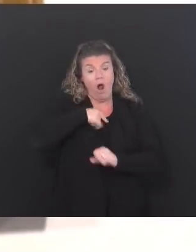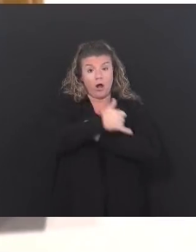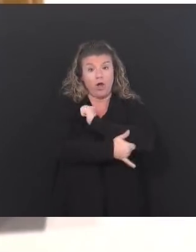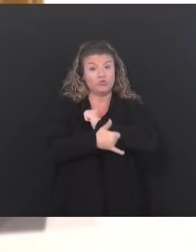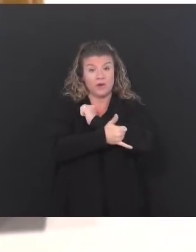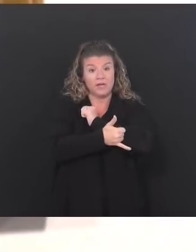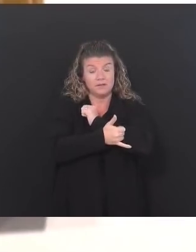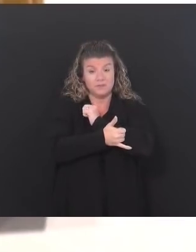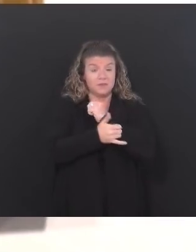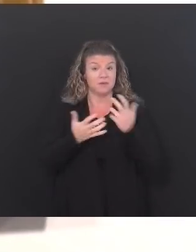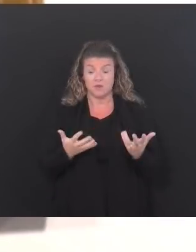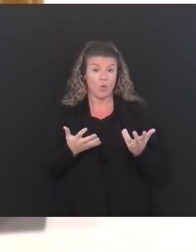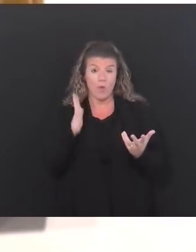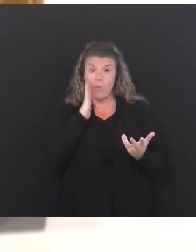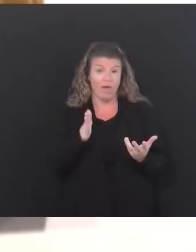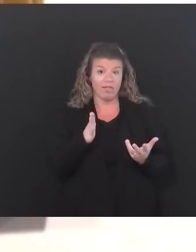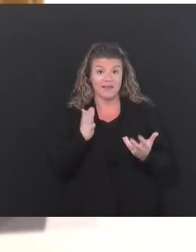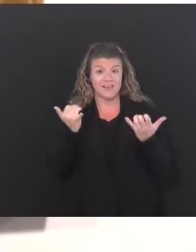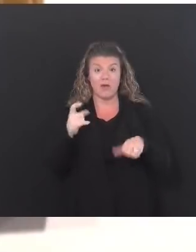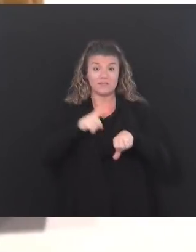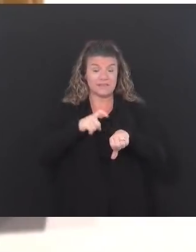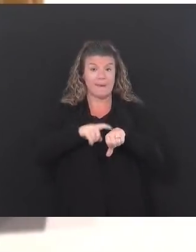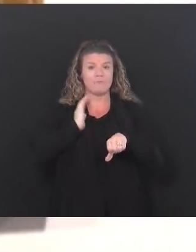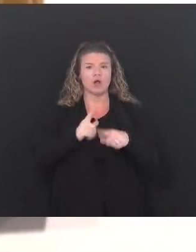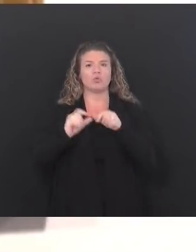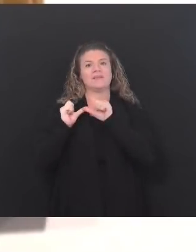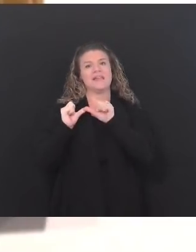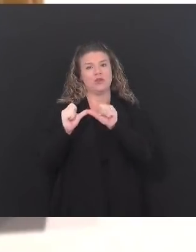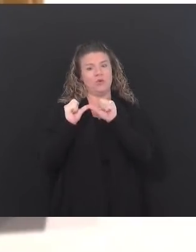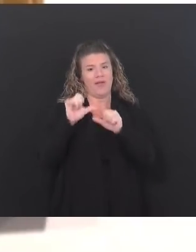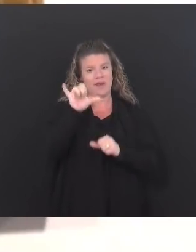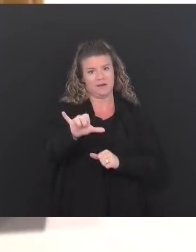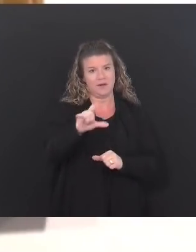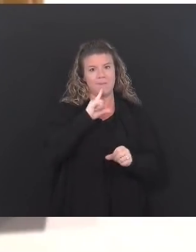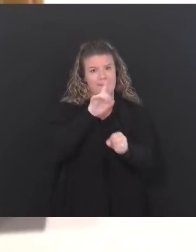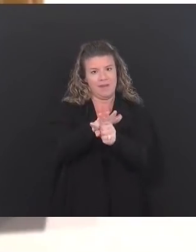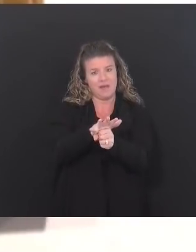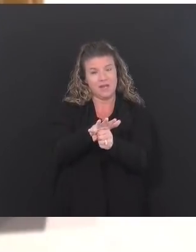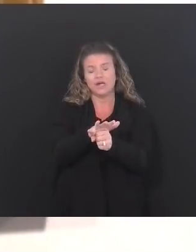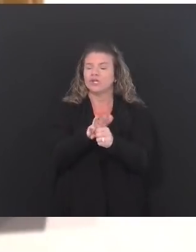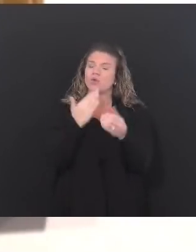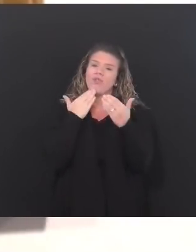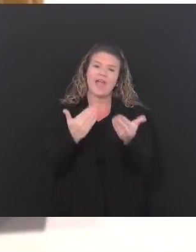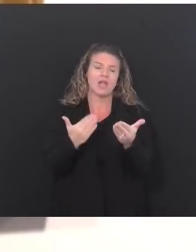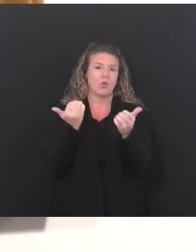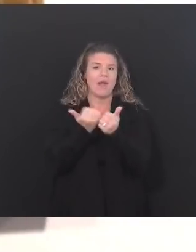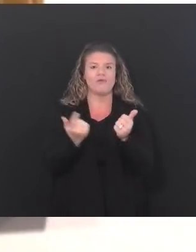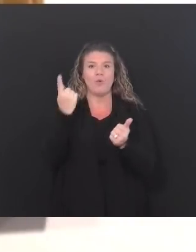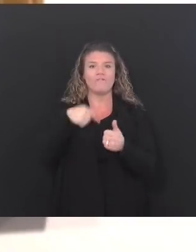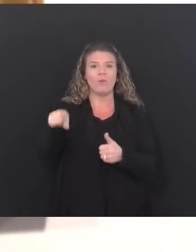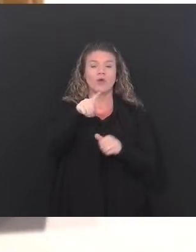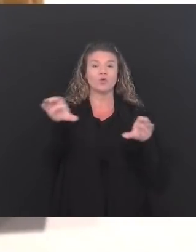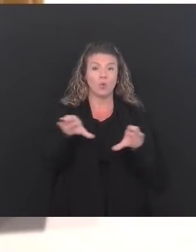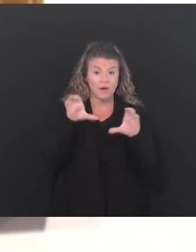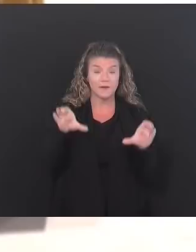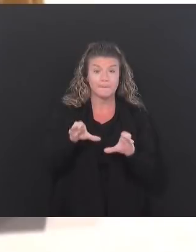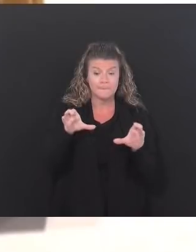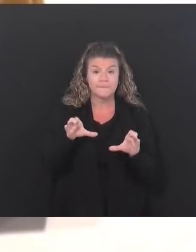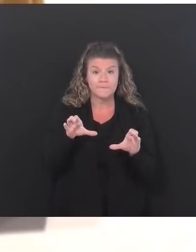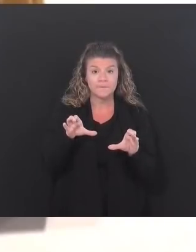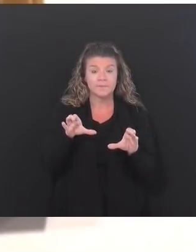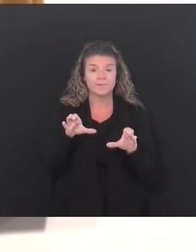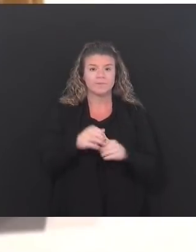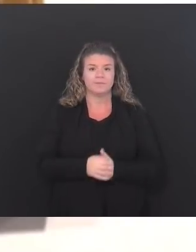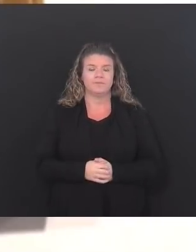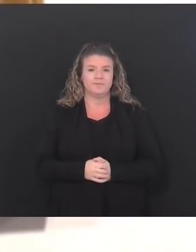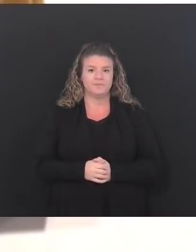we're winning. And it's time for us to continue that commitment. So thank you very much for everything you're doing. And I will turn